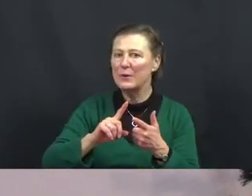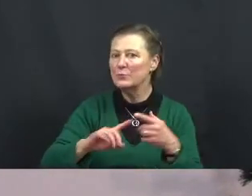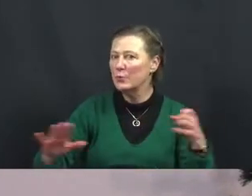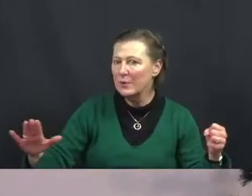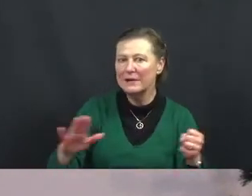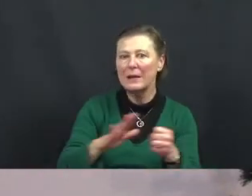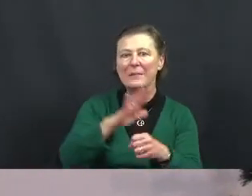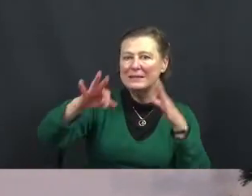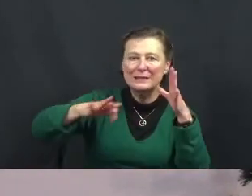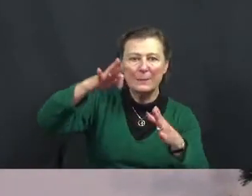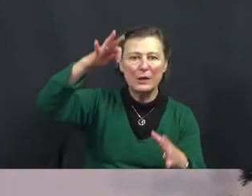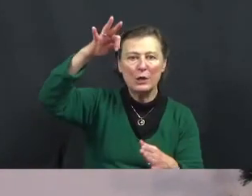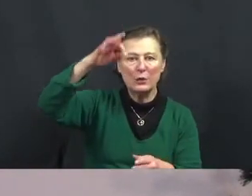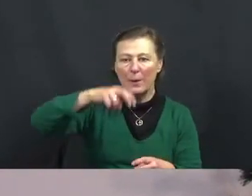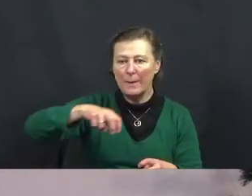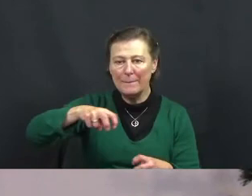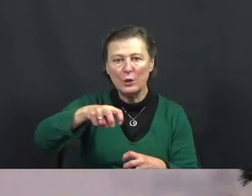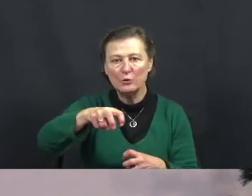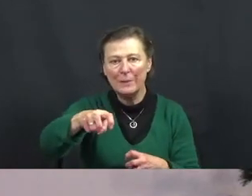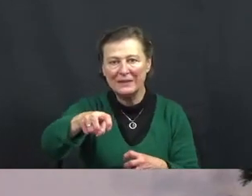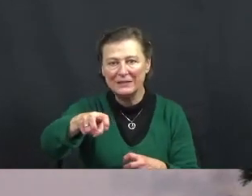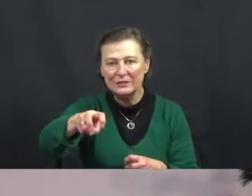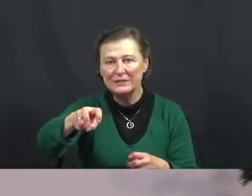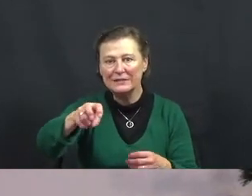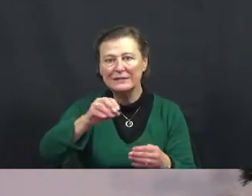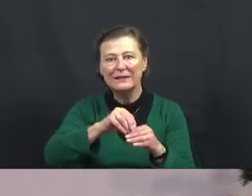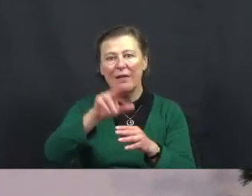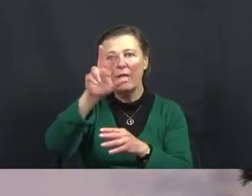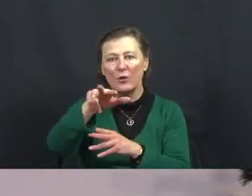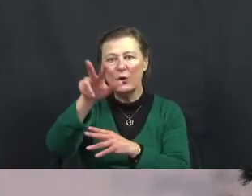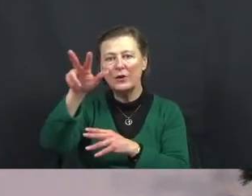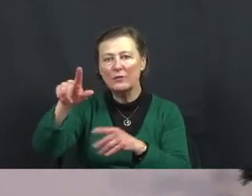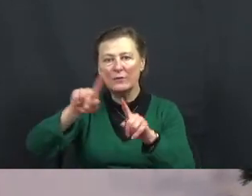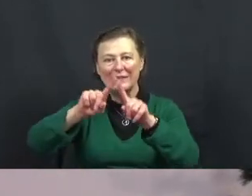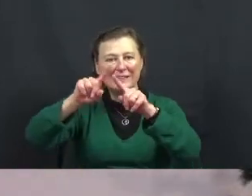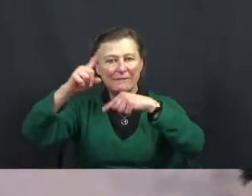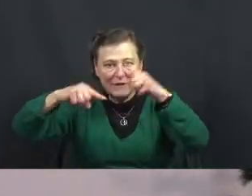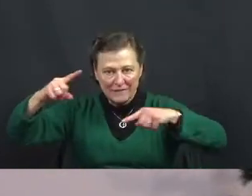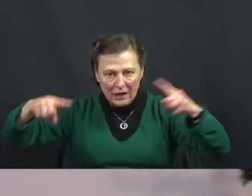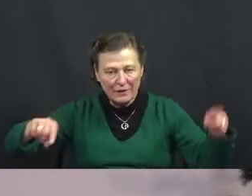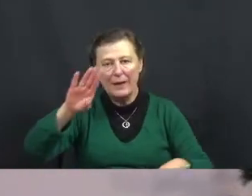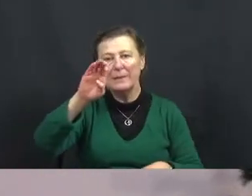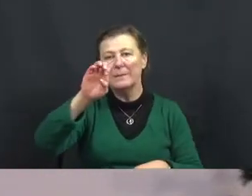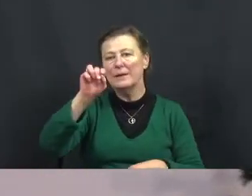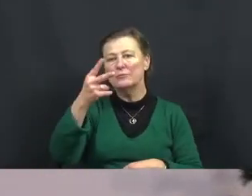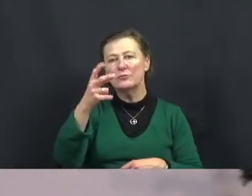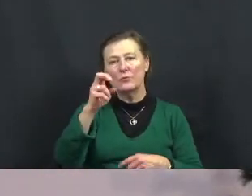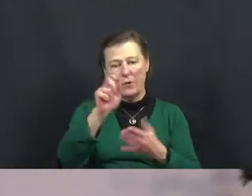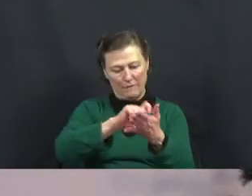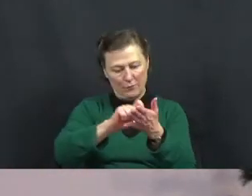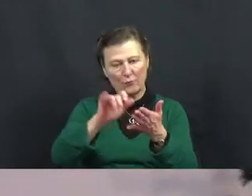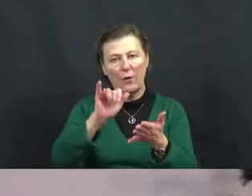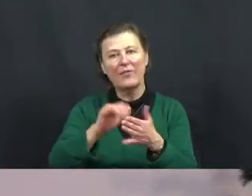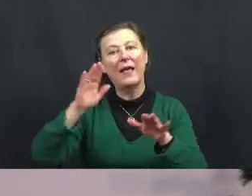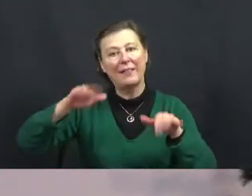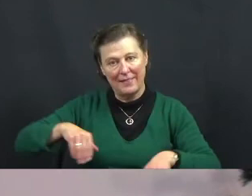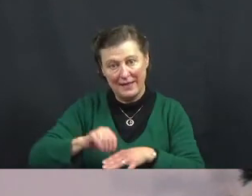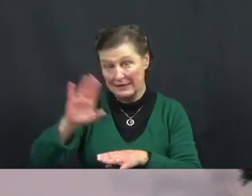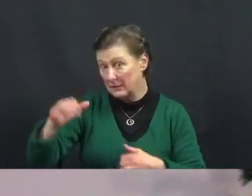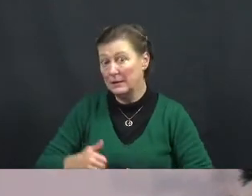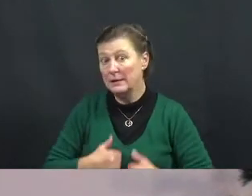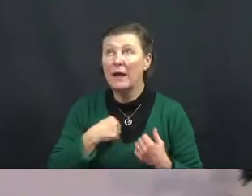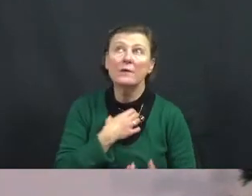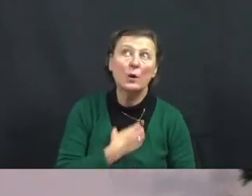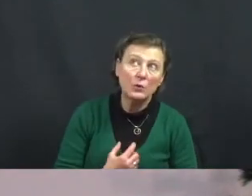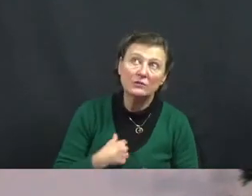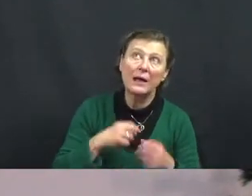spiritual pilgrimage that unfolds in 33 astonishing variations. Beethoven composed that late in his life. Or I wish I